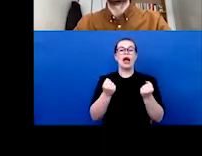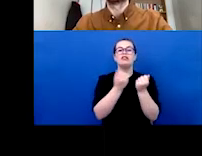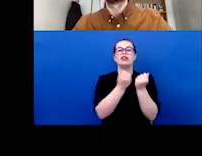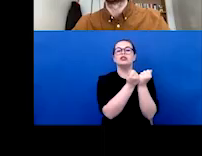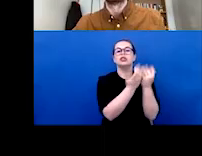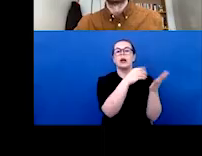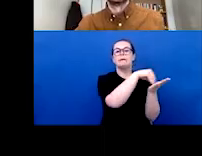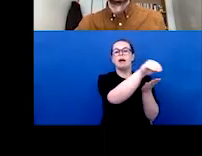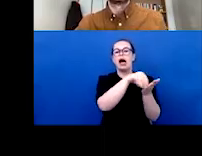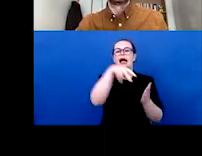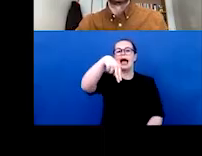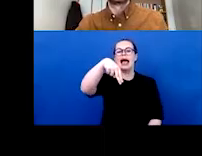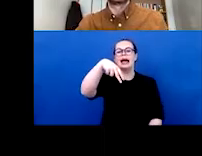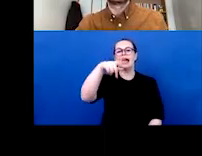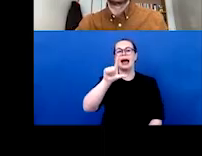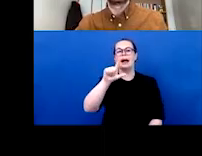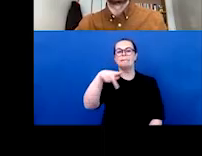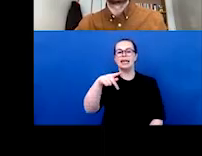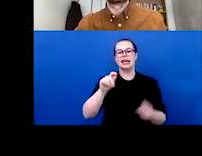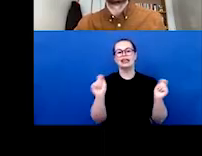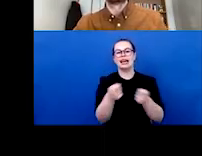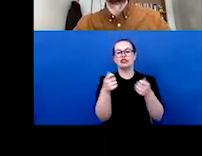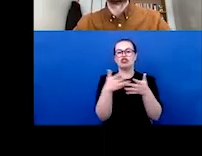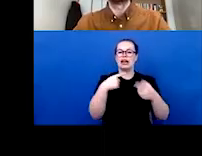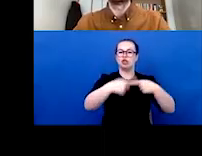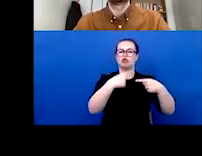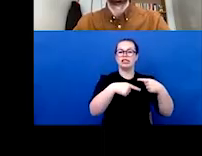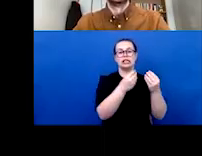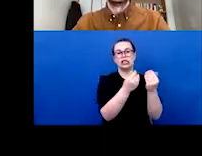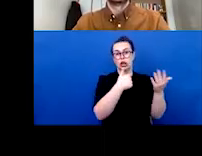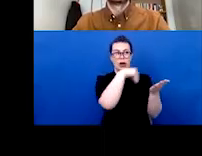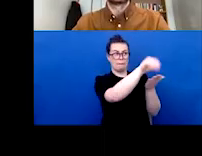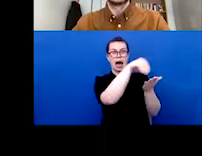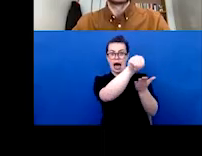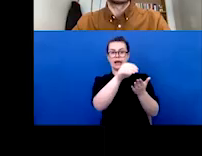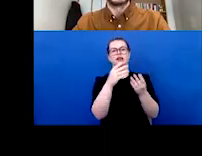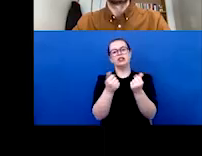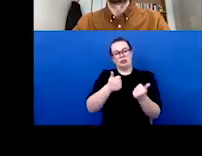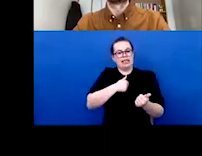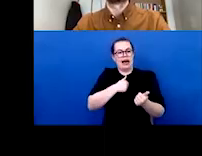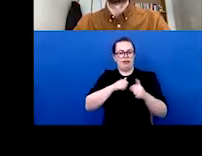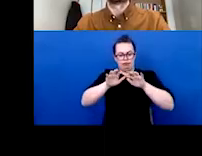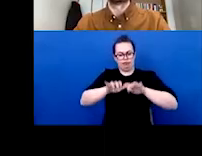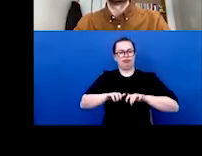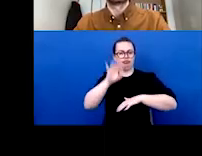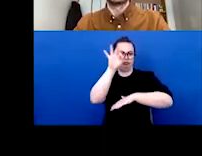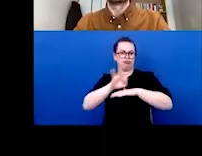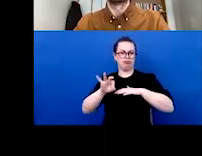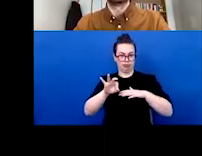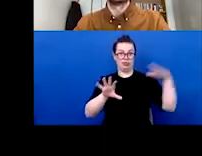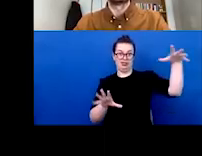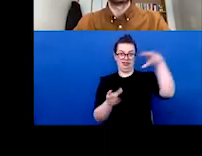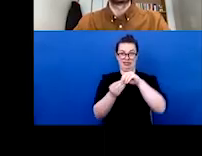NLP tools. So the G stream is shown in green here. It's a syntax module, which is essentially an